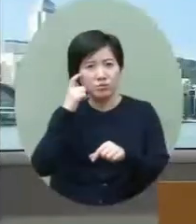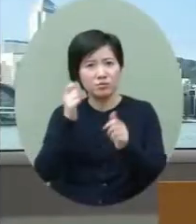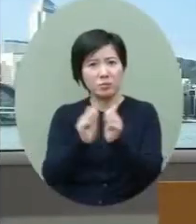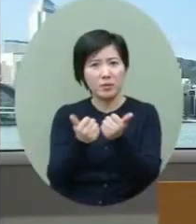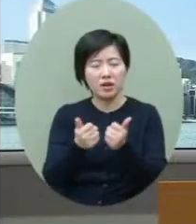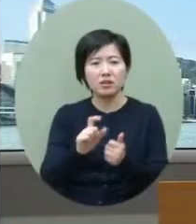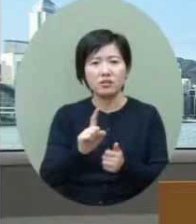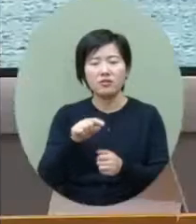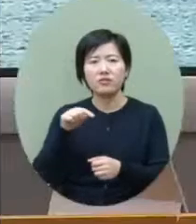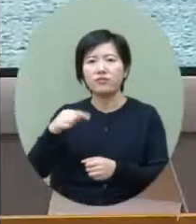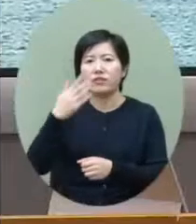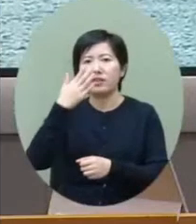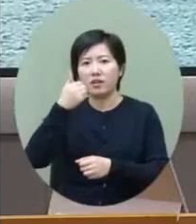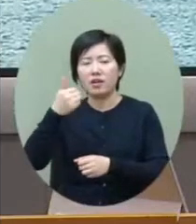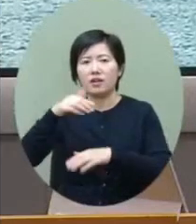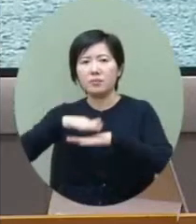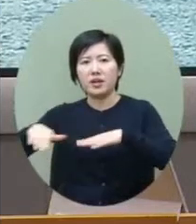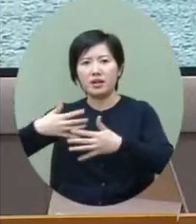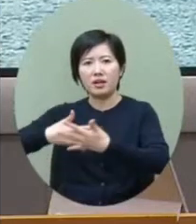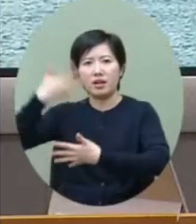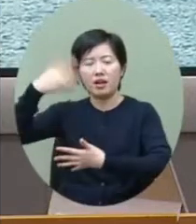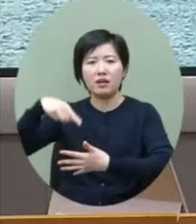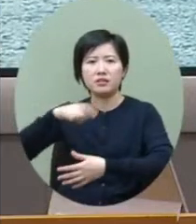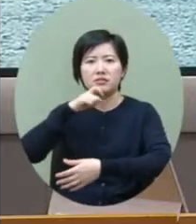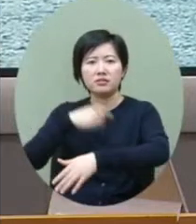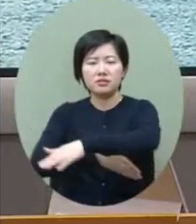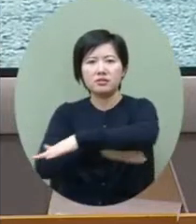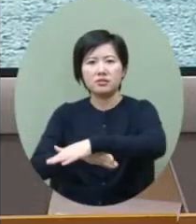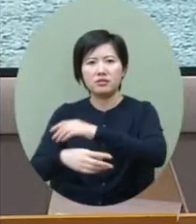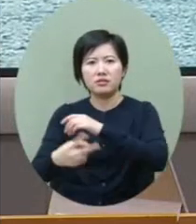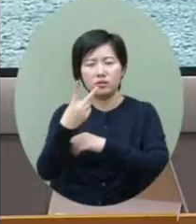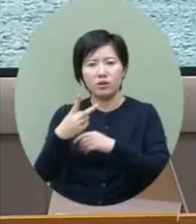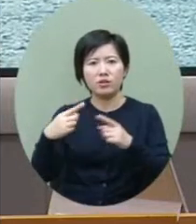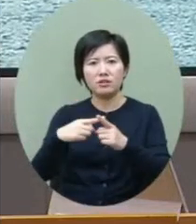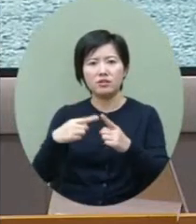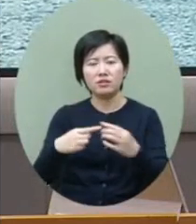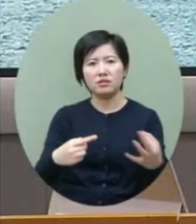other? There are 2 units in Lai Ping House.